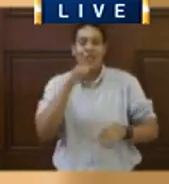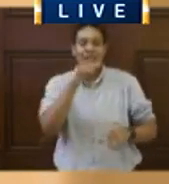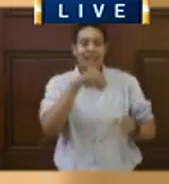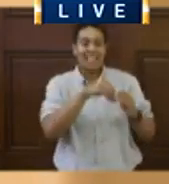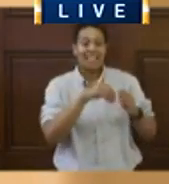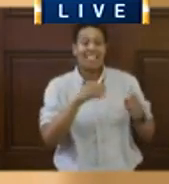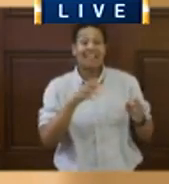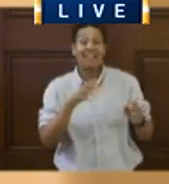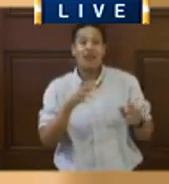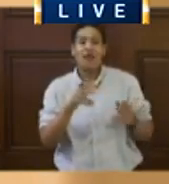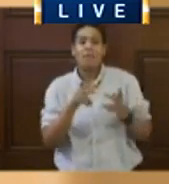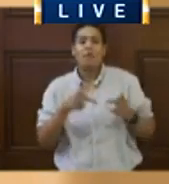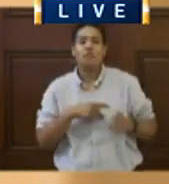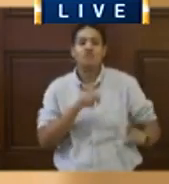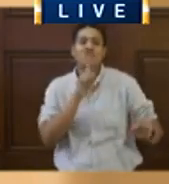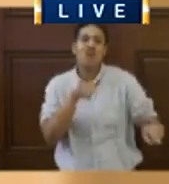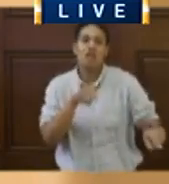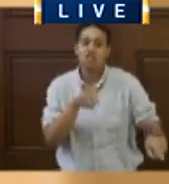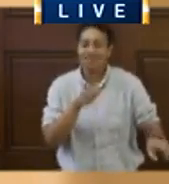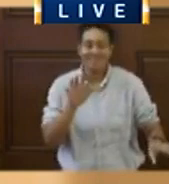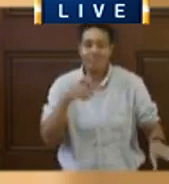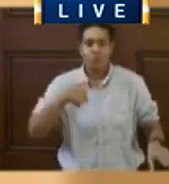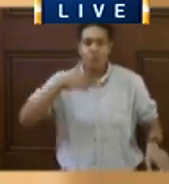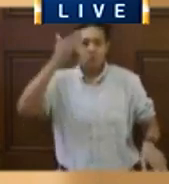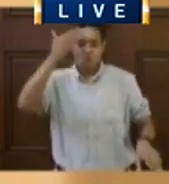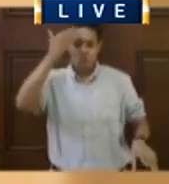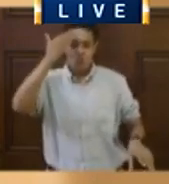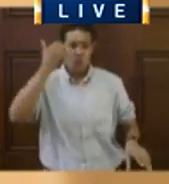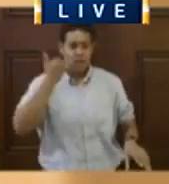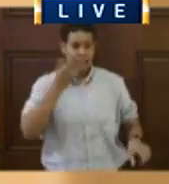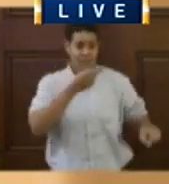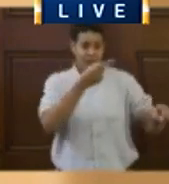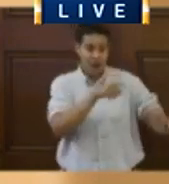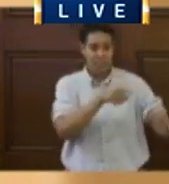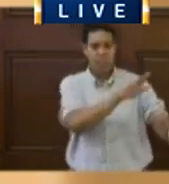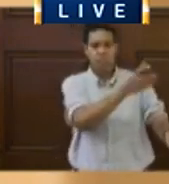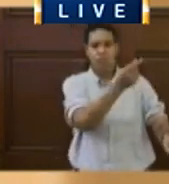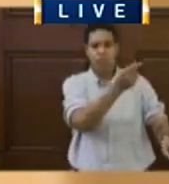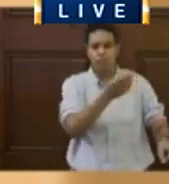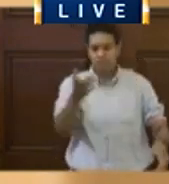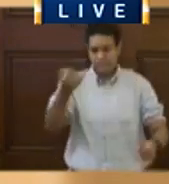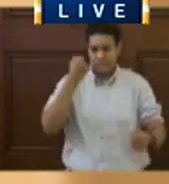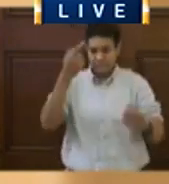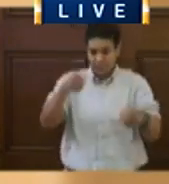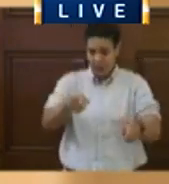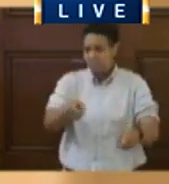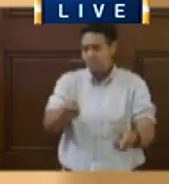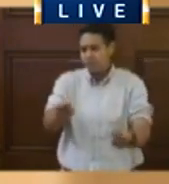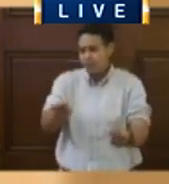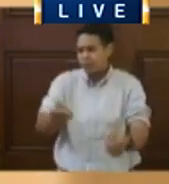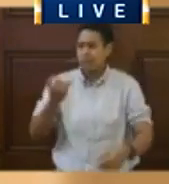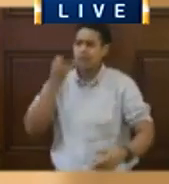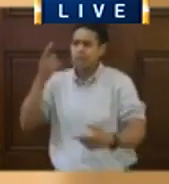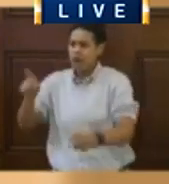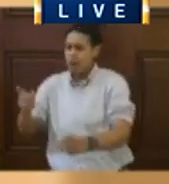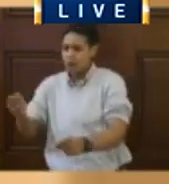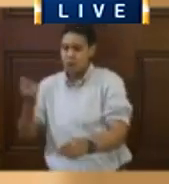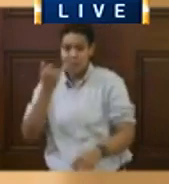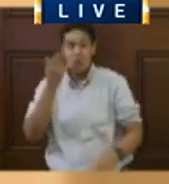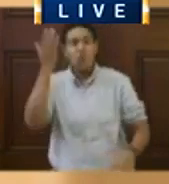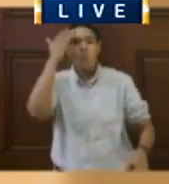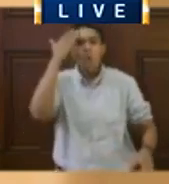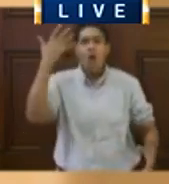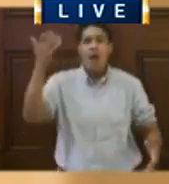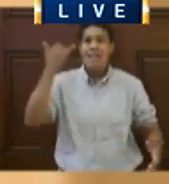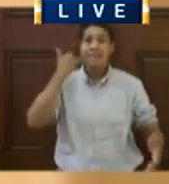react. We already know the kind of reallocations that we'd make, where we would move things from, how we would shift things around,